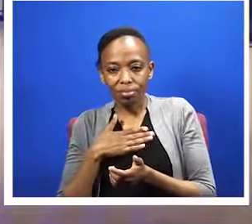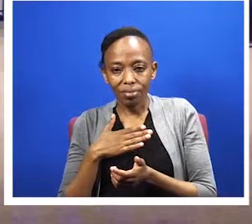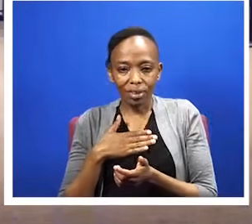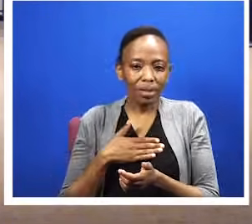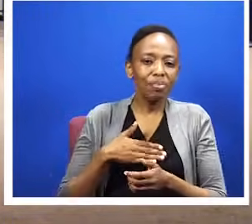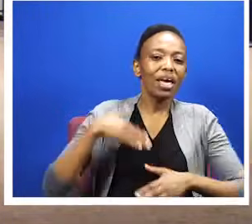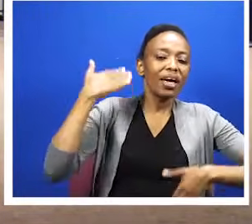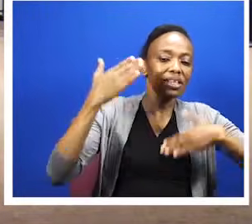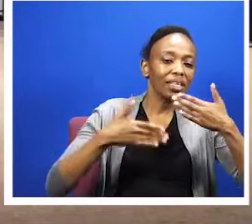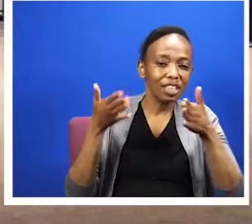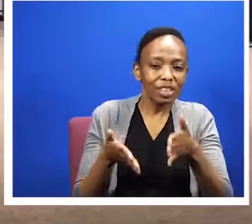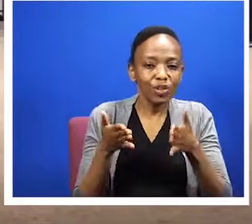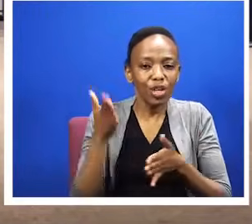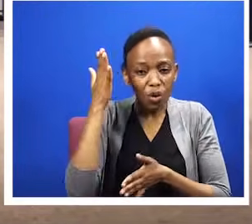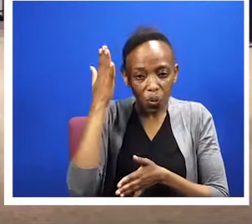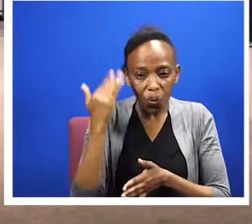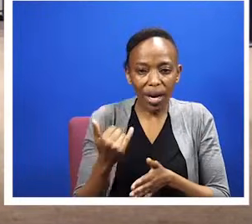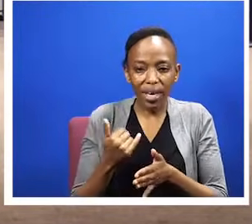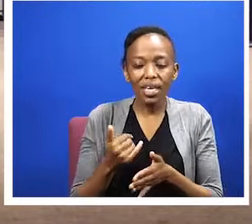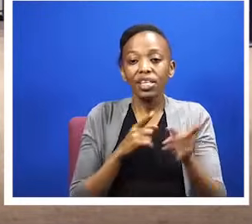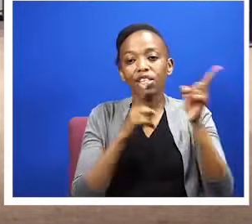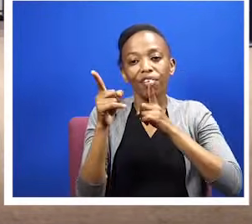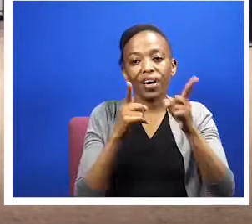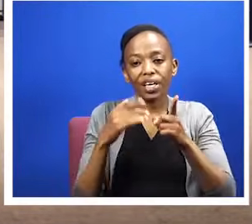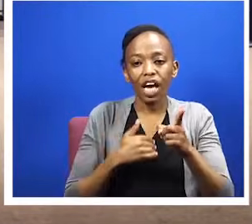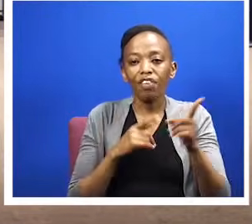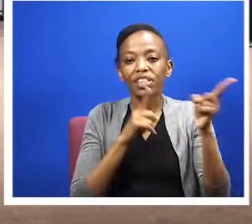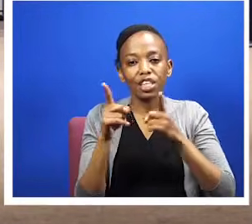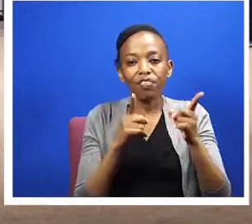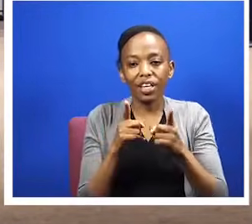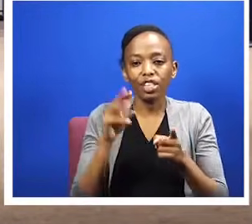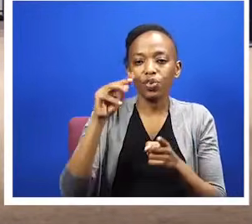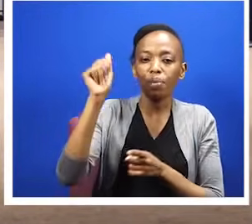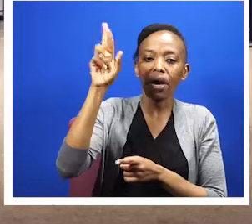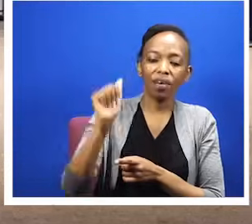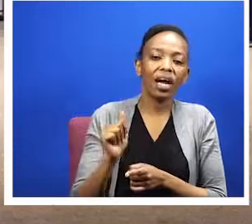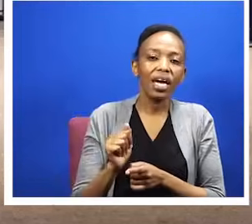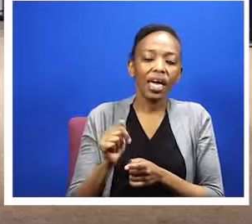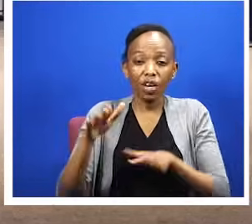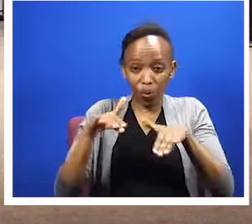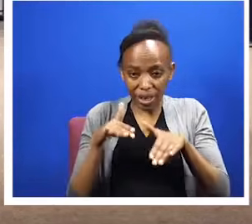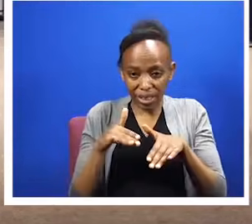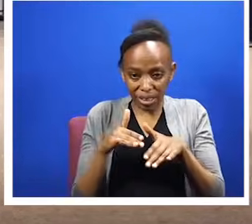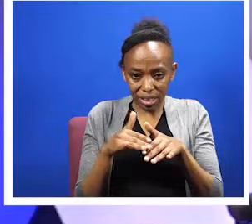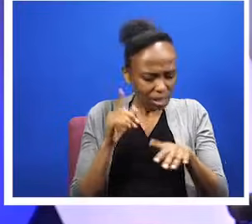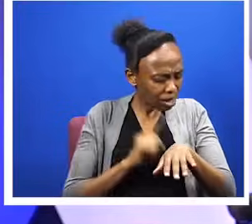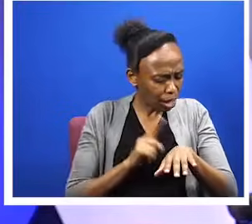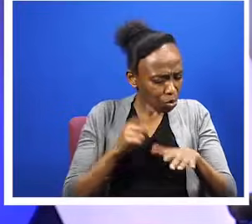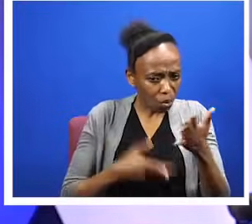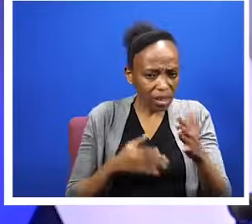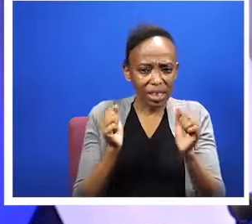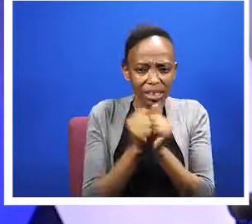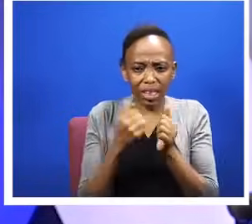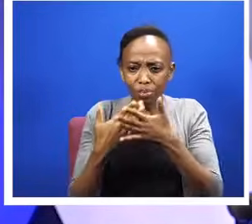excited today. Why? Because it's safari. We have a safari to the Mara. And wait a minute, what time is it? 10 minutes to